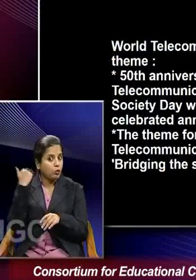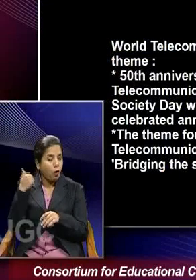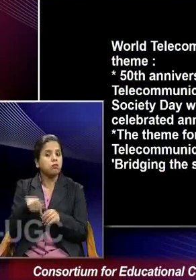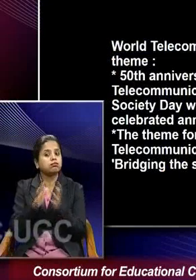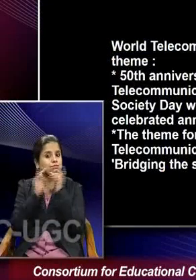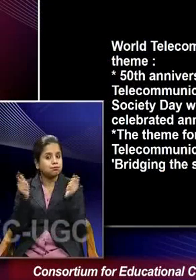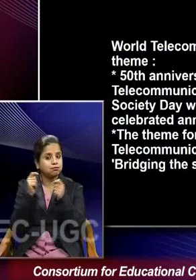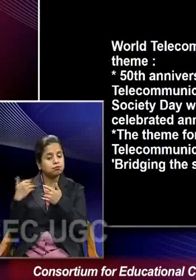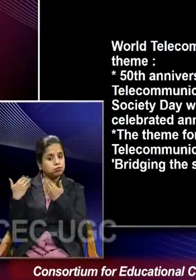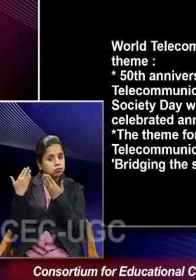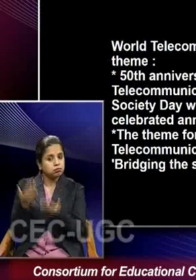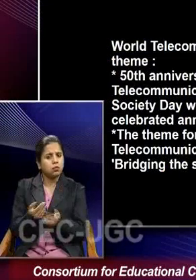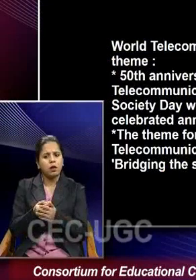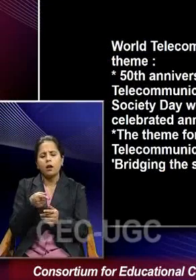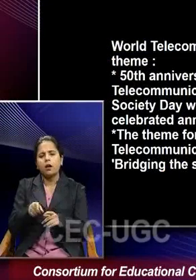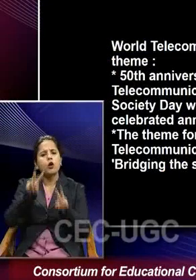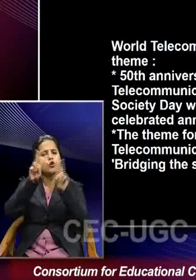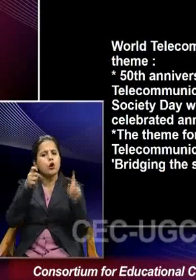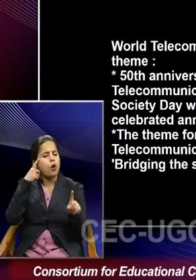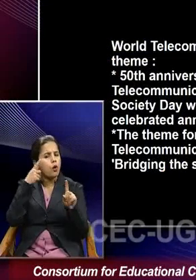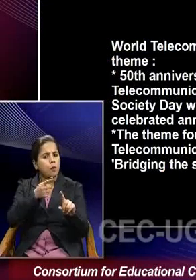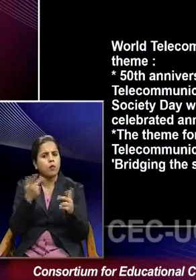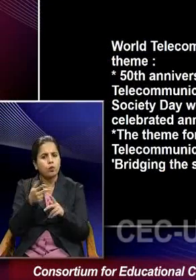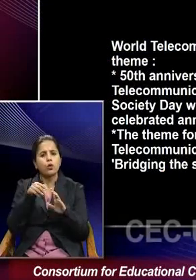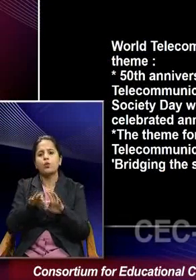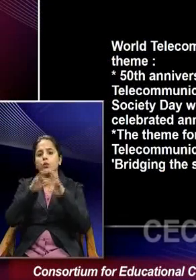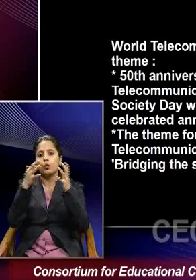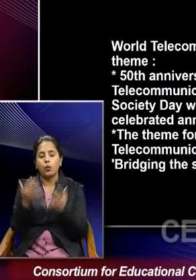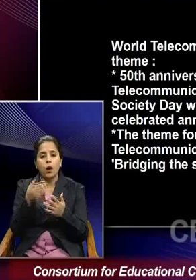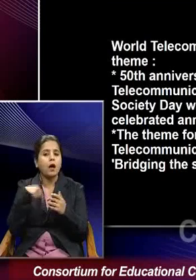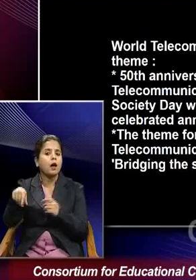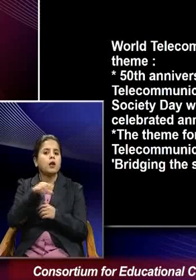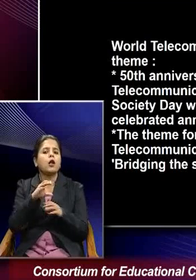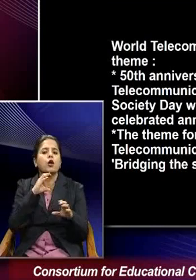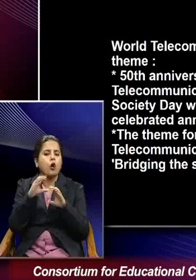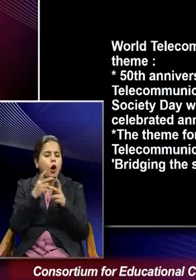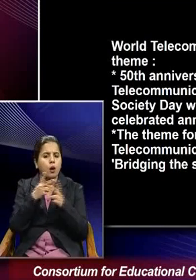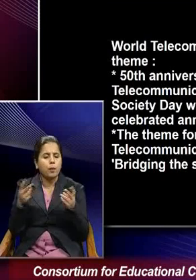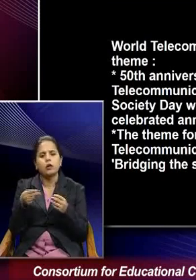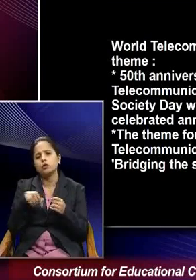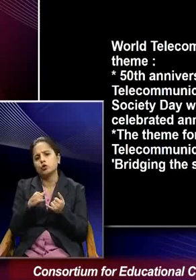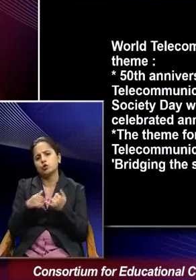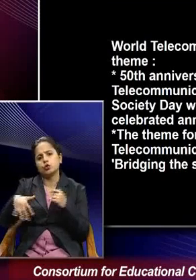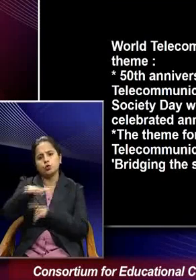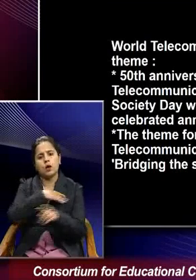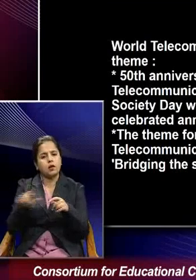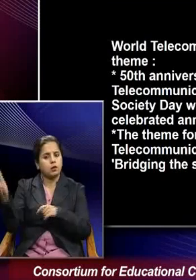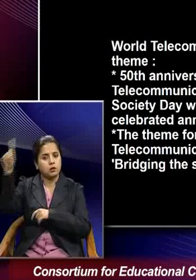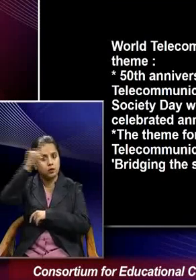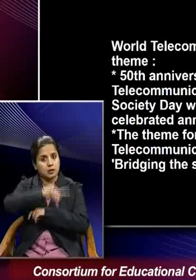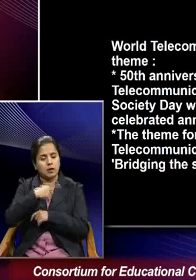The theme of World Telecommunication and Information Society Day in 2019